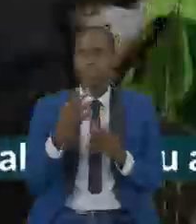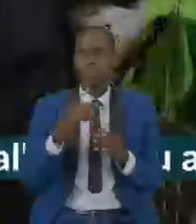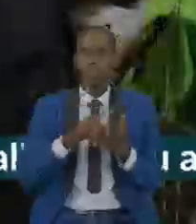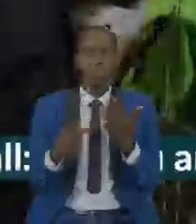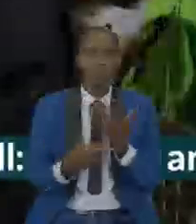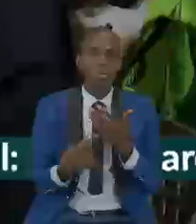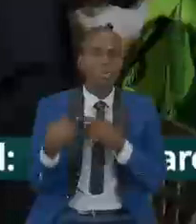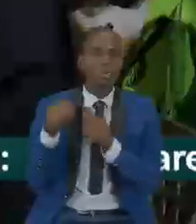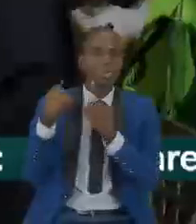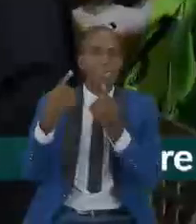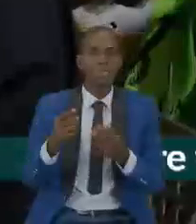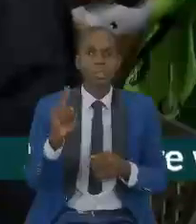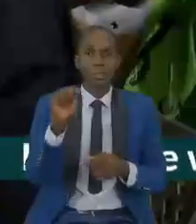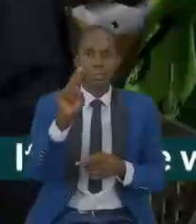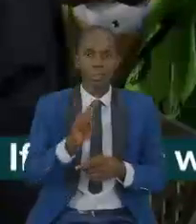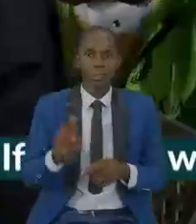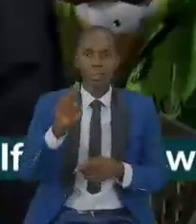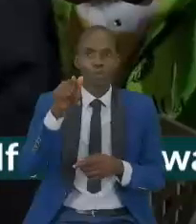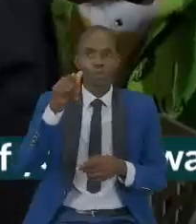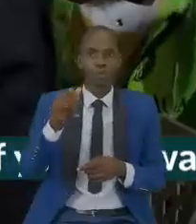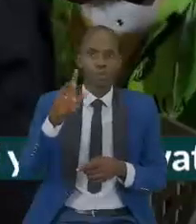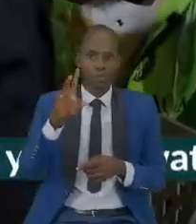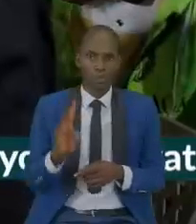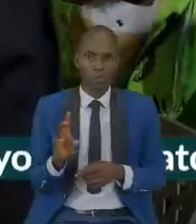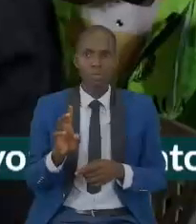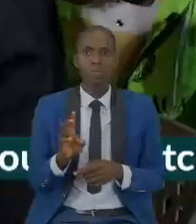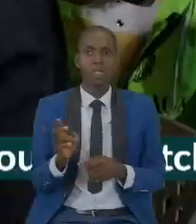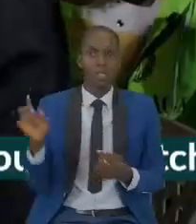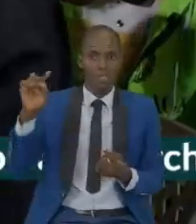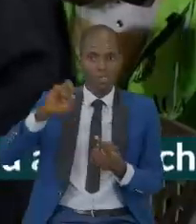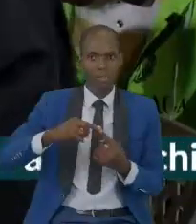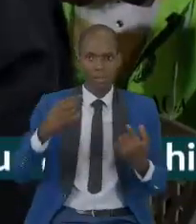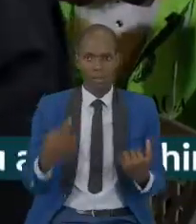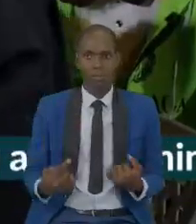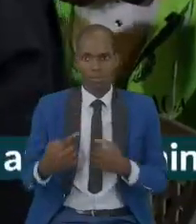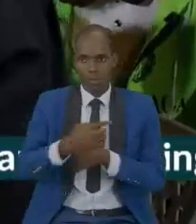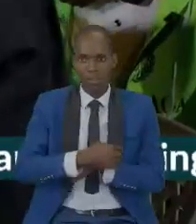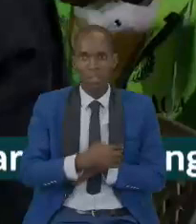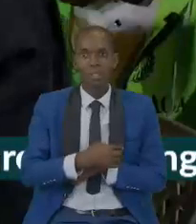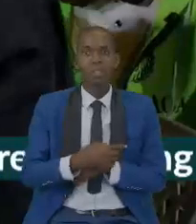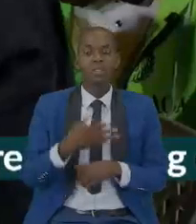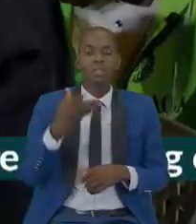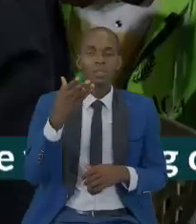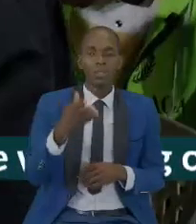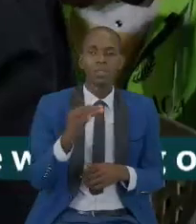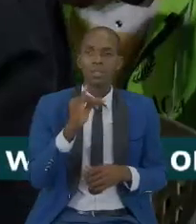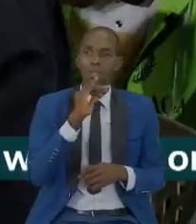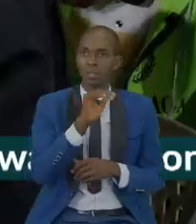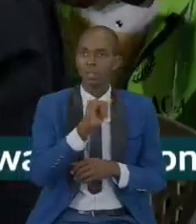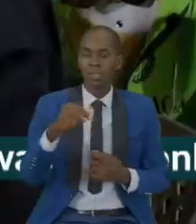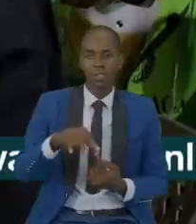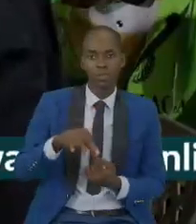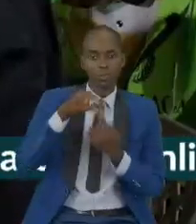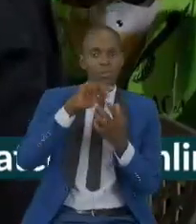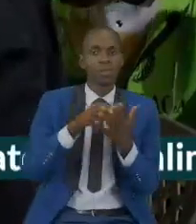GCK convener will be happy to see you there. We are talking about going to heaven, not church. Please